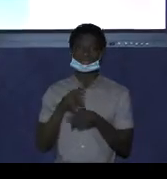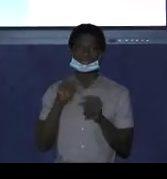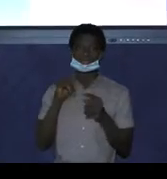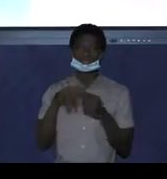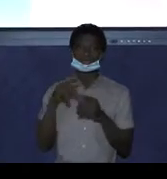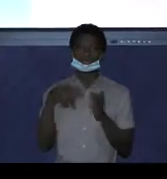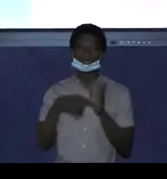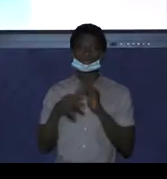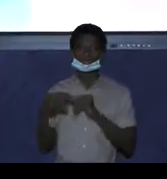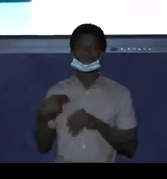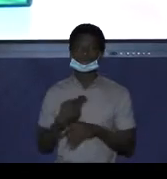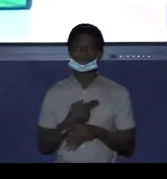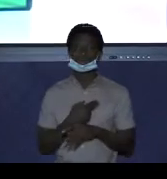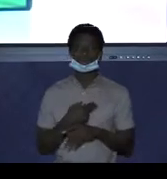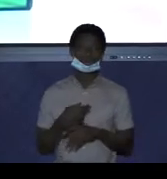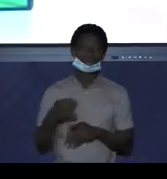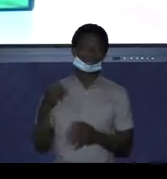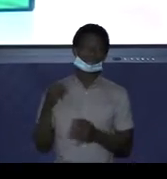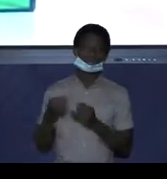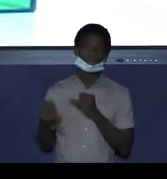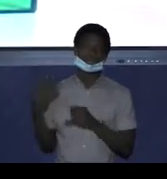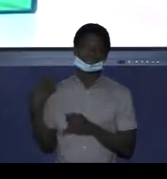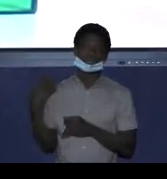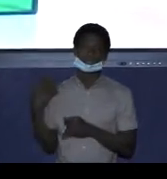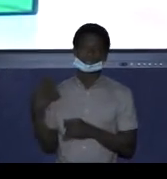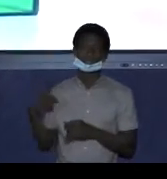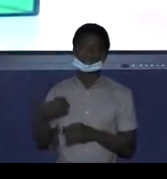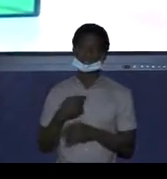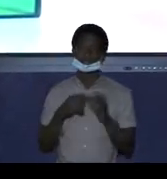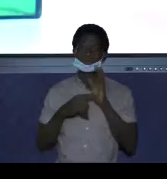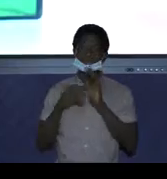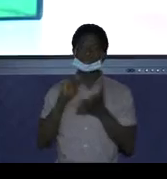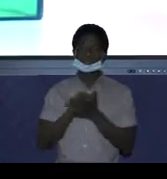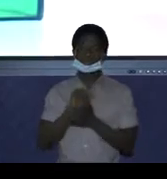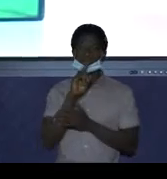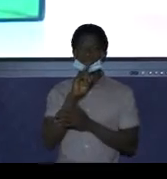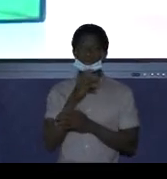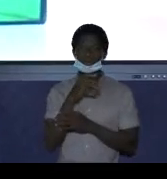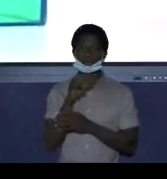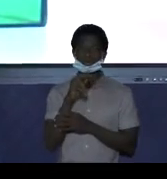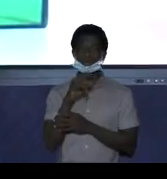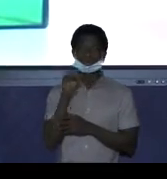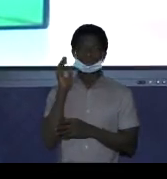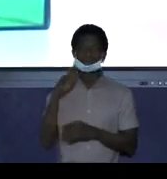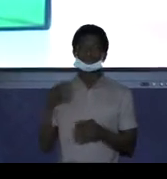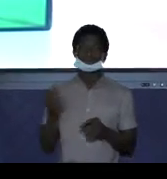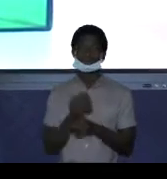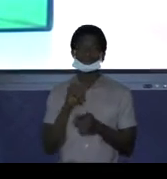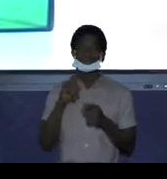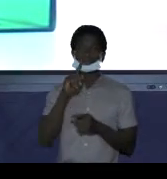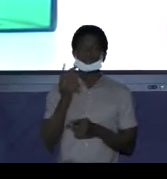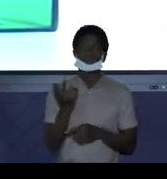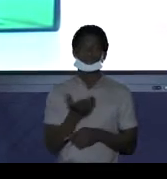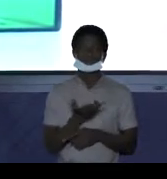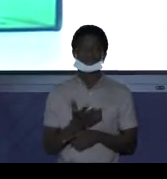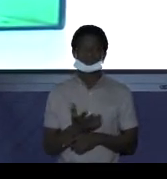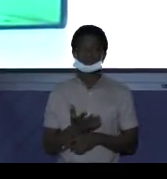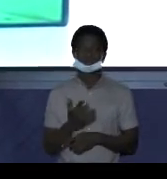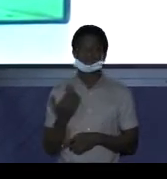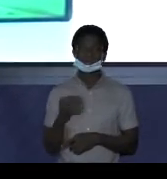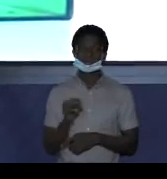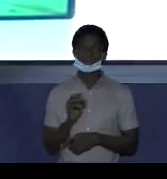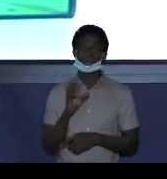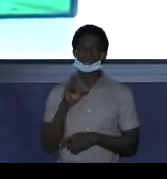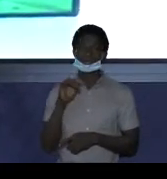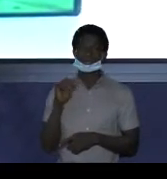lesson, we were able to show that one cone will only get to one third of the cylinder.